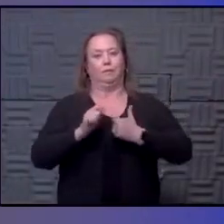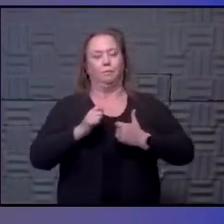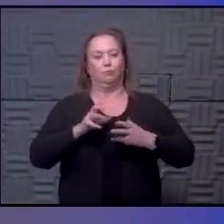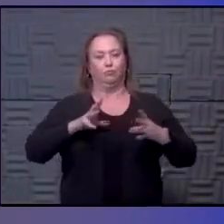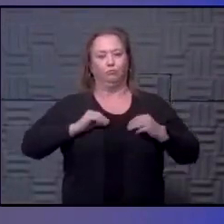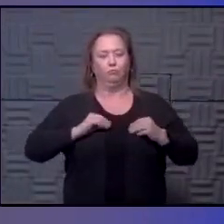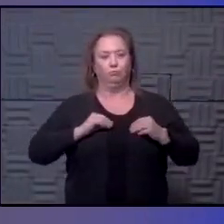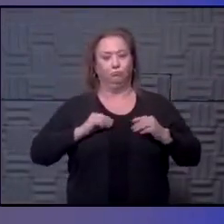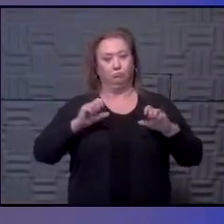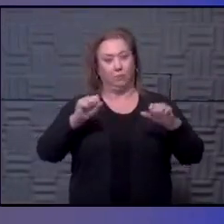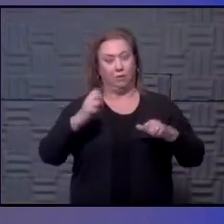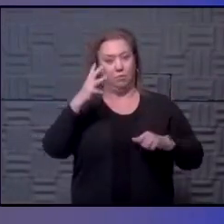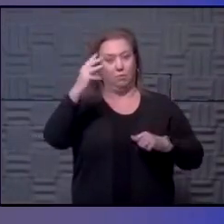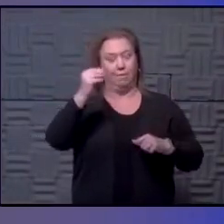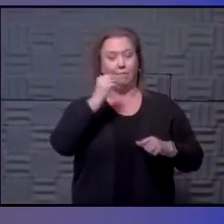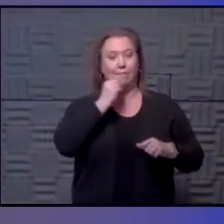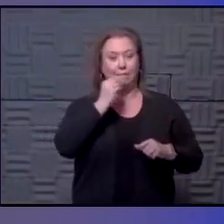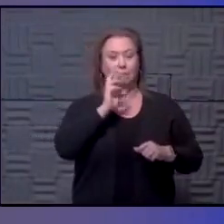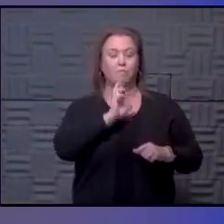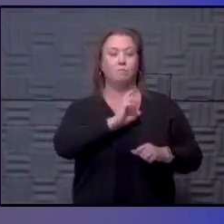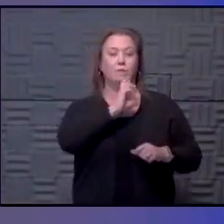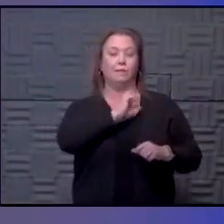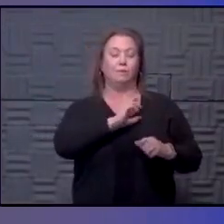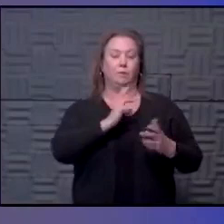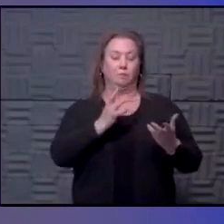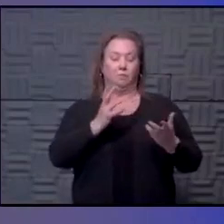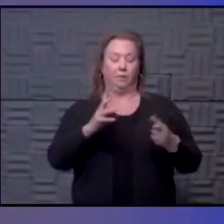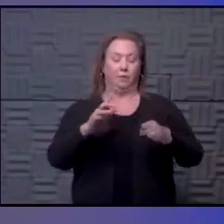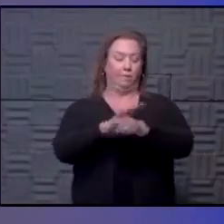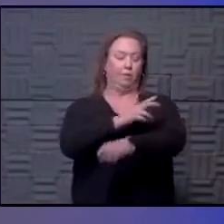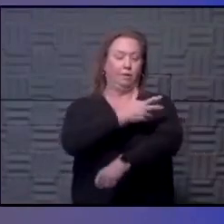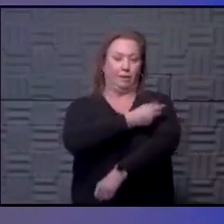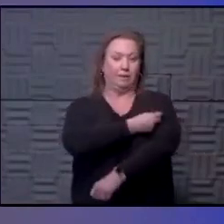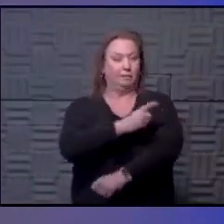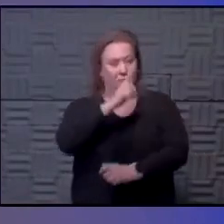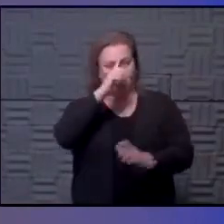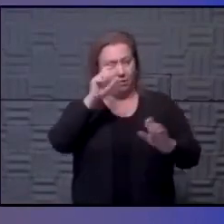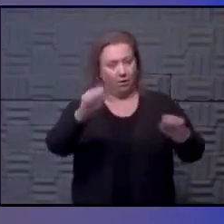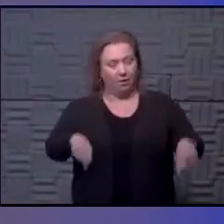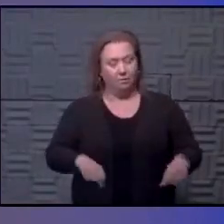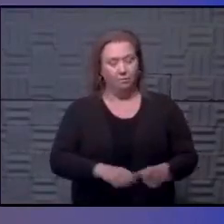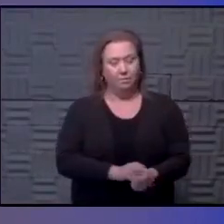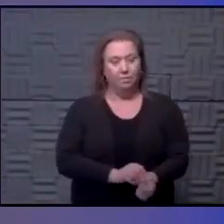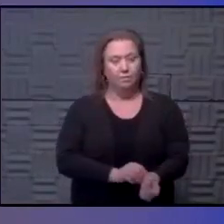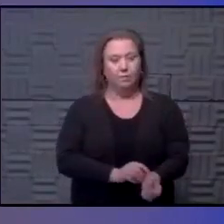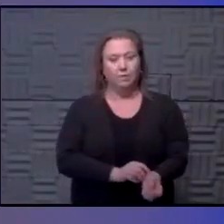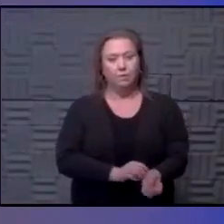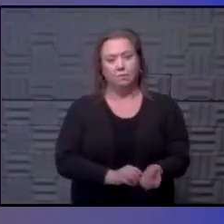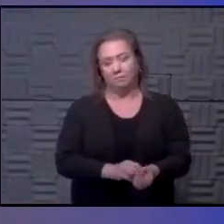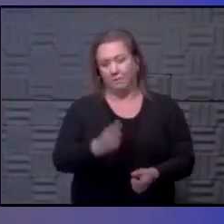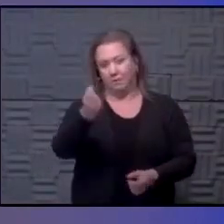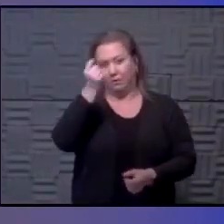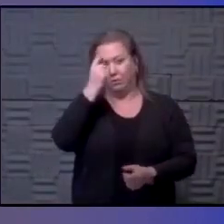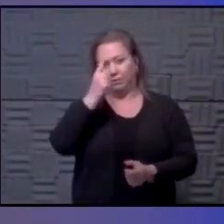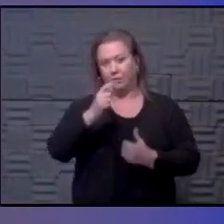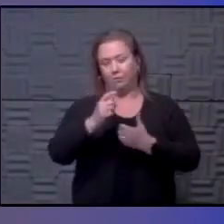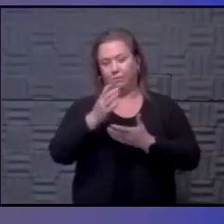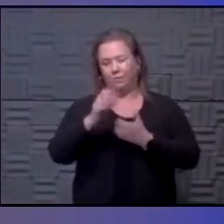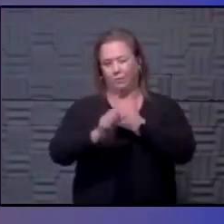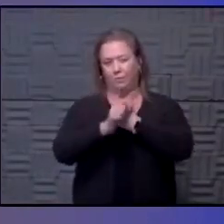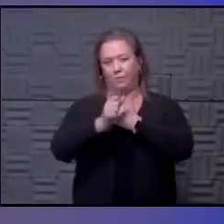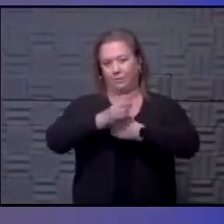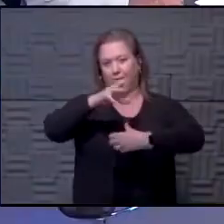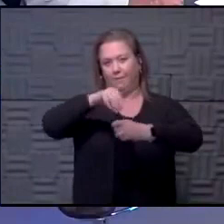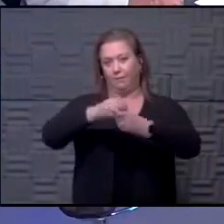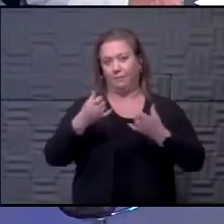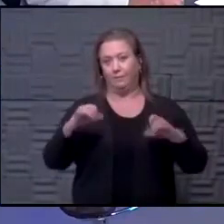think, can you go out to eat in a restaurant with fully vaccinated people? I think you can, but there is still some degree of risk associated with